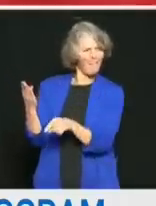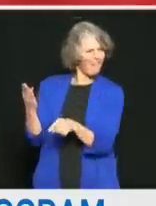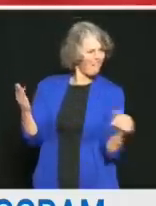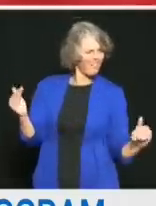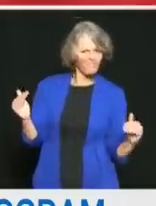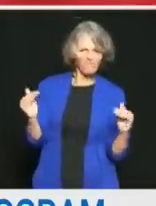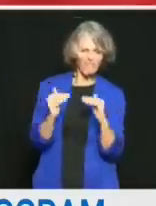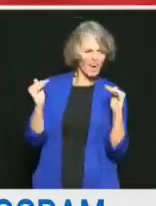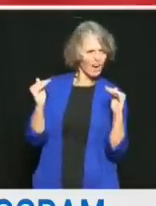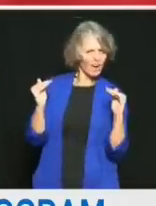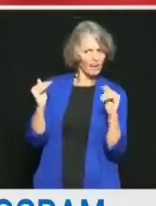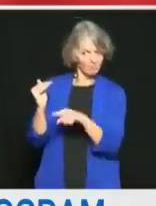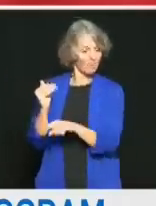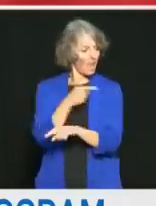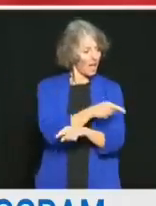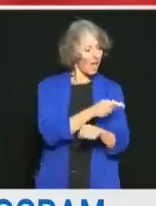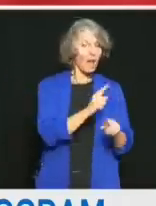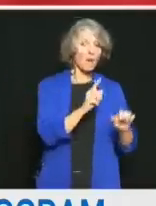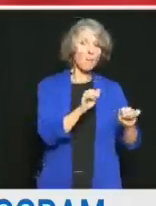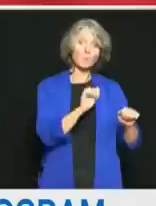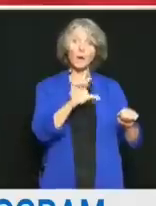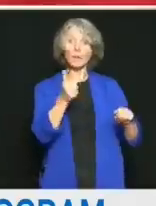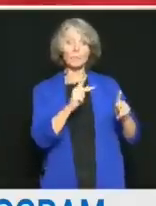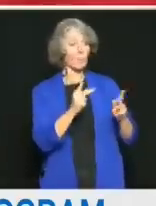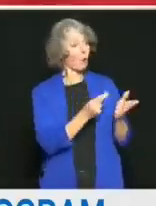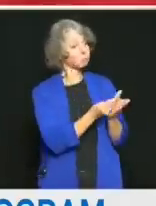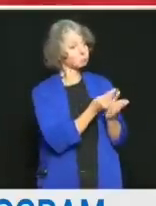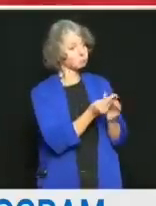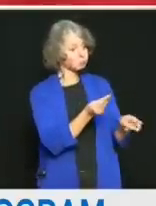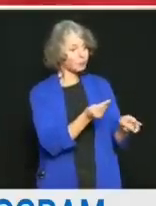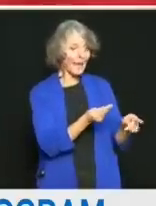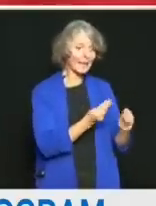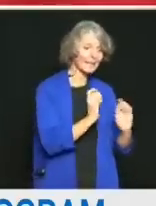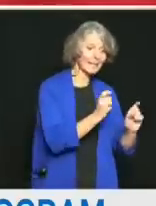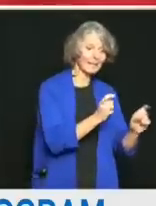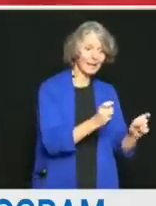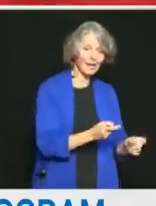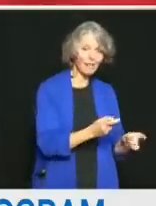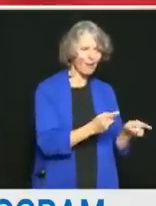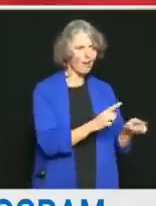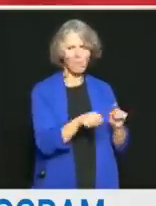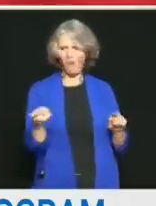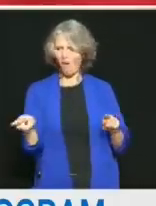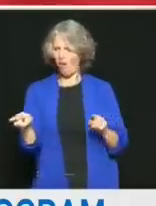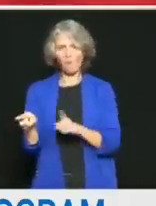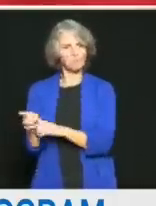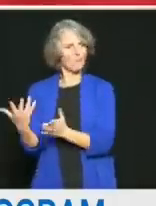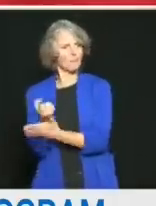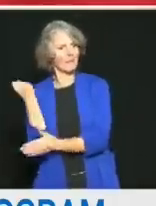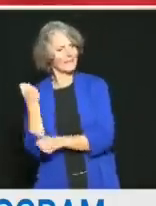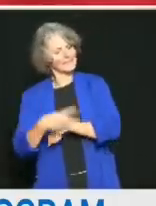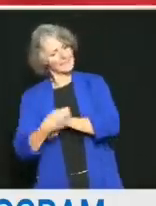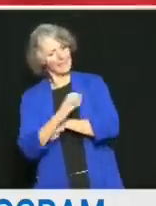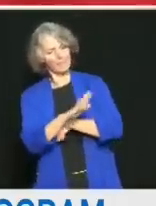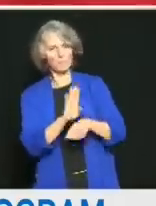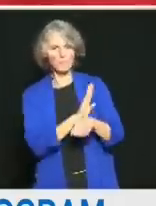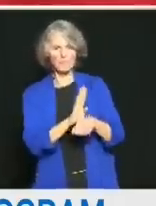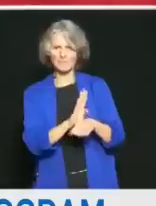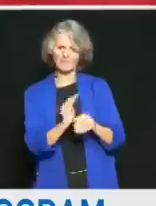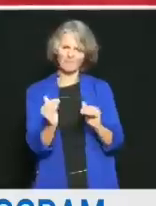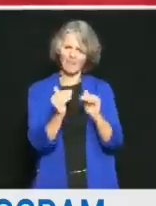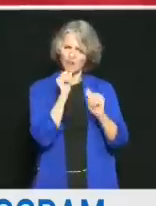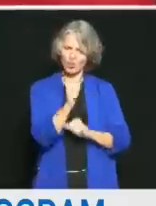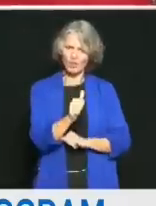often take some of the business that might have gone to those entrepreneurs on Main Street. I'm wondering, should governments